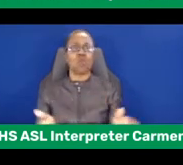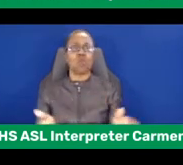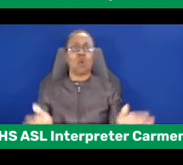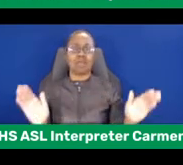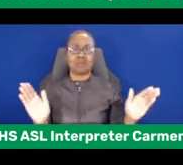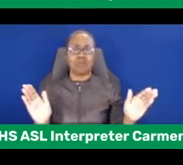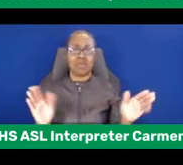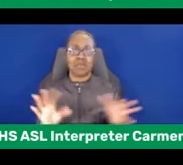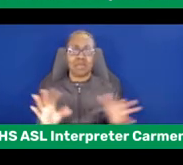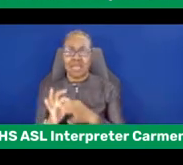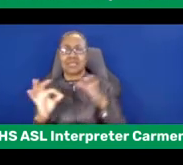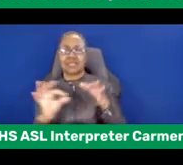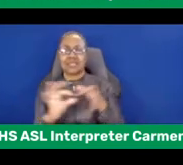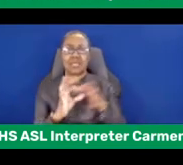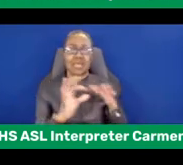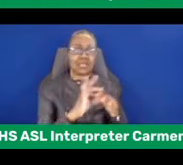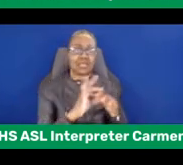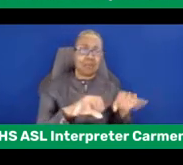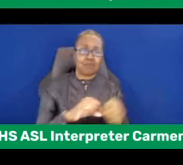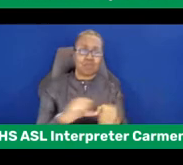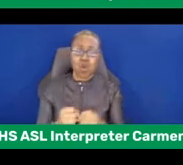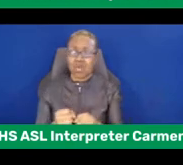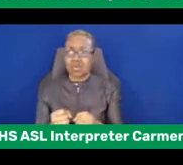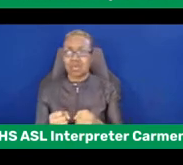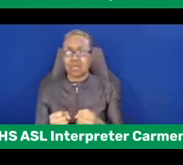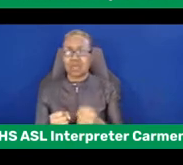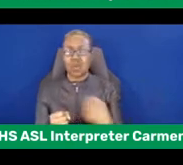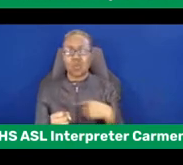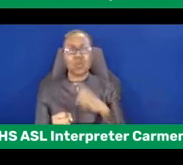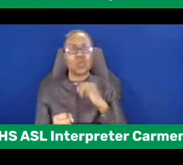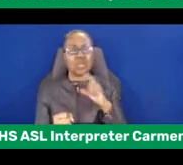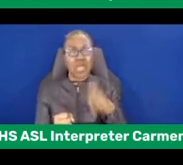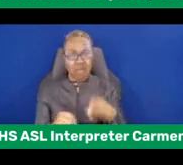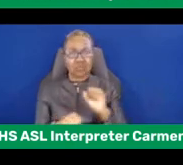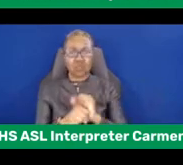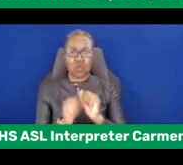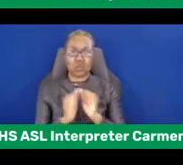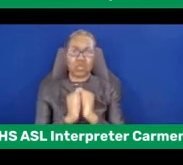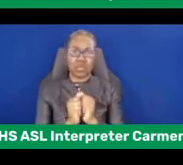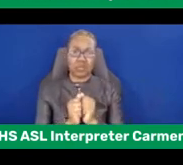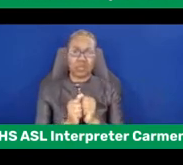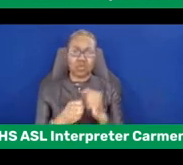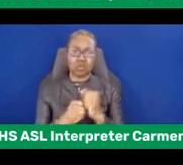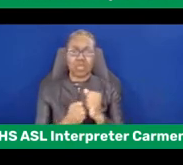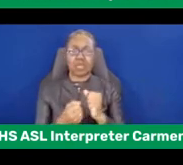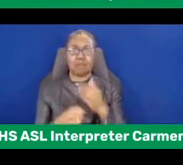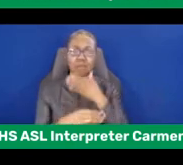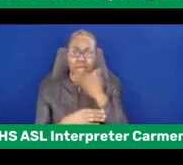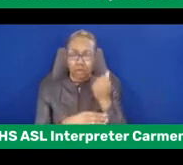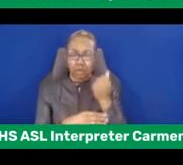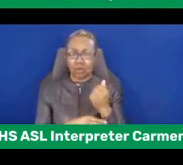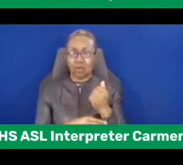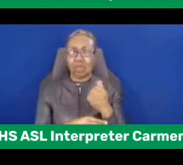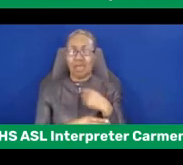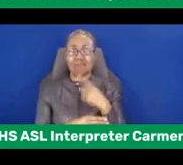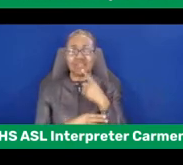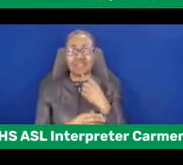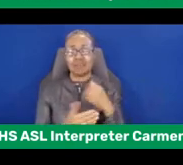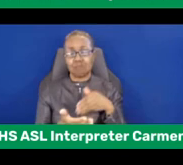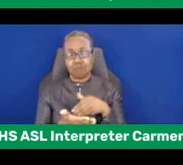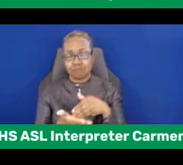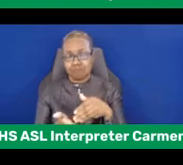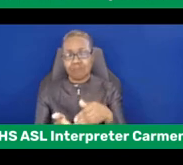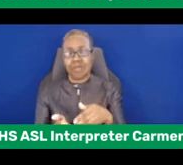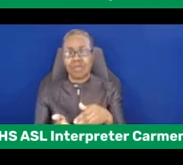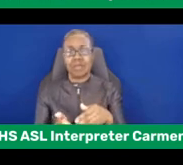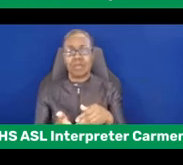disconnected, broken, if you will, that we really do have to work together to really make it better. I've said this many times, no one is